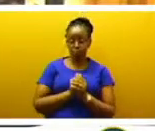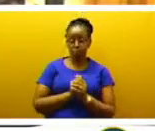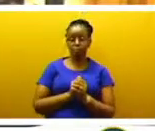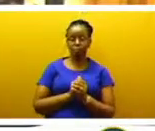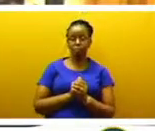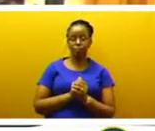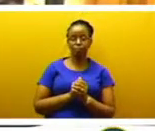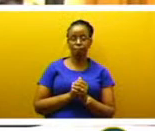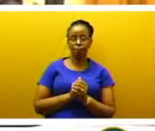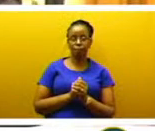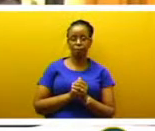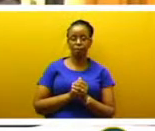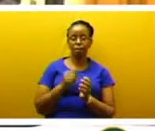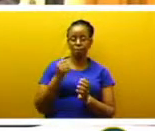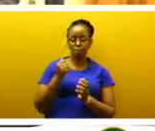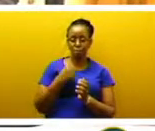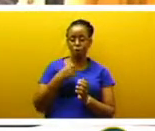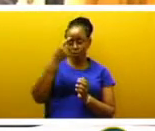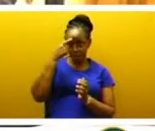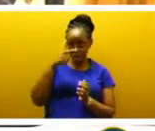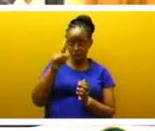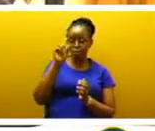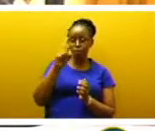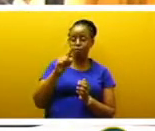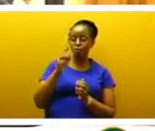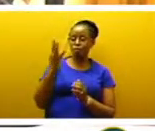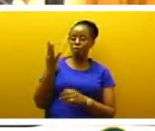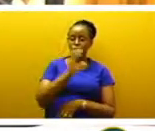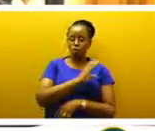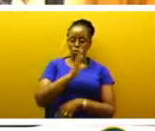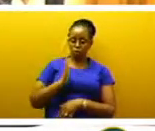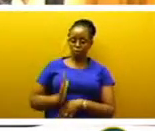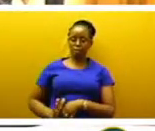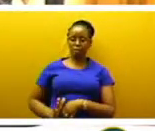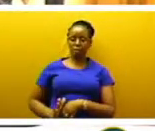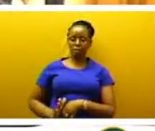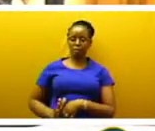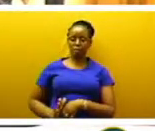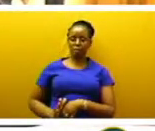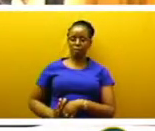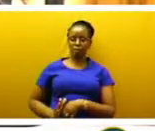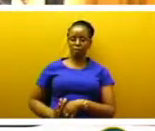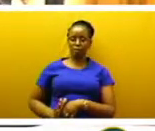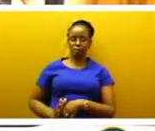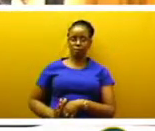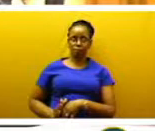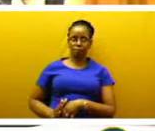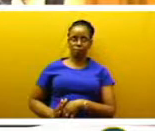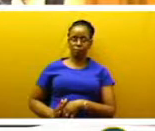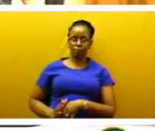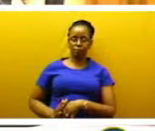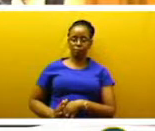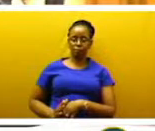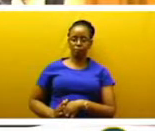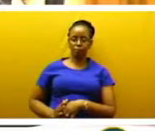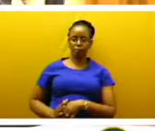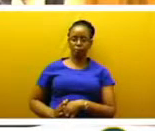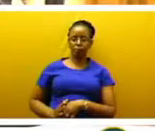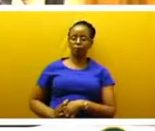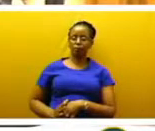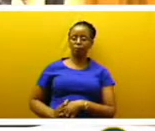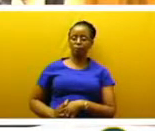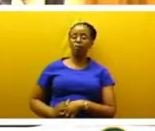on behalf of the 4 commissioners. I plead They have had very, very